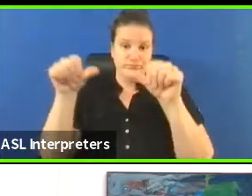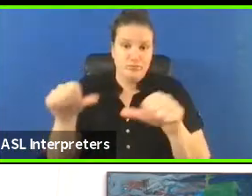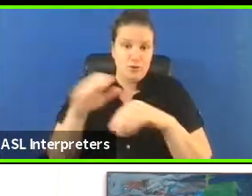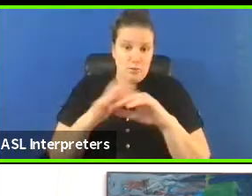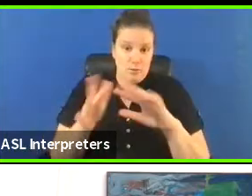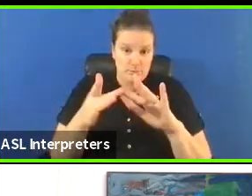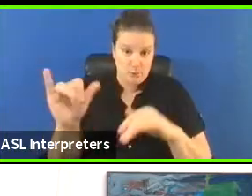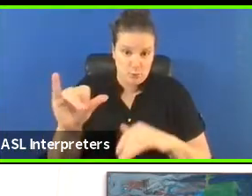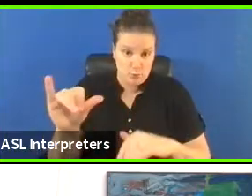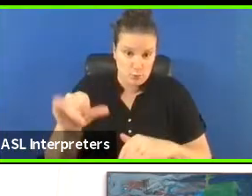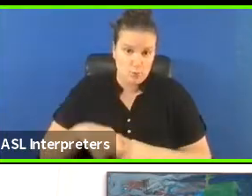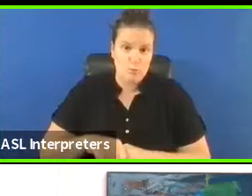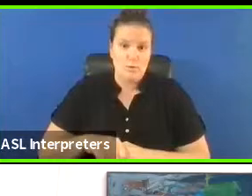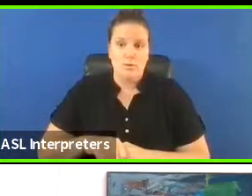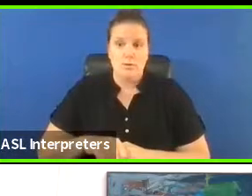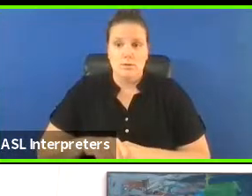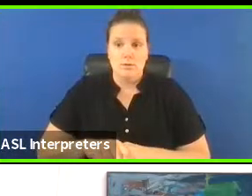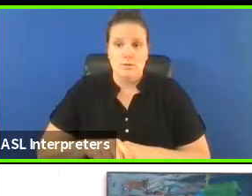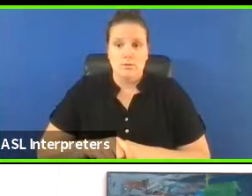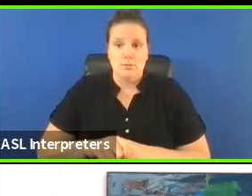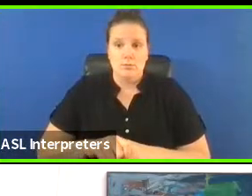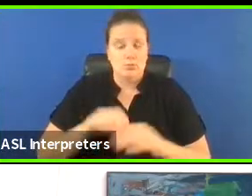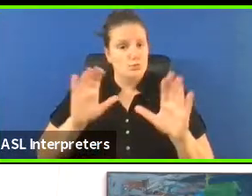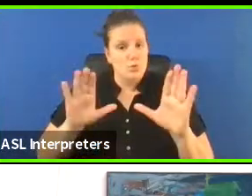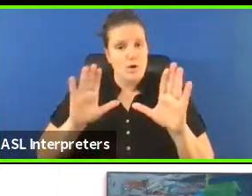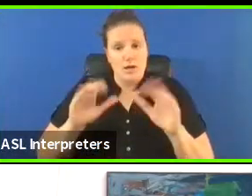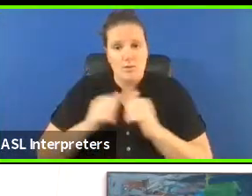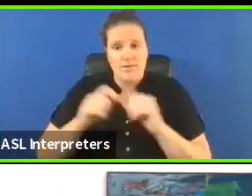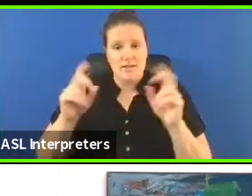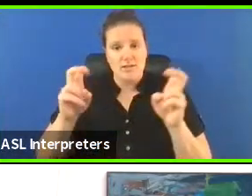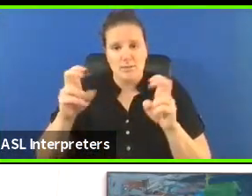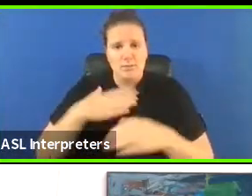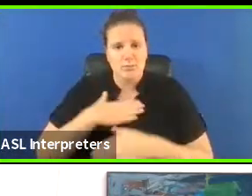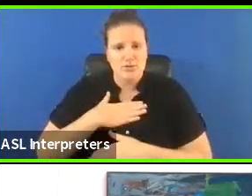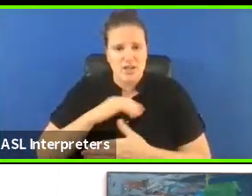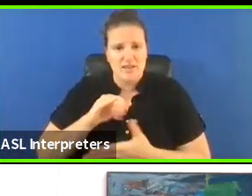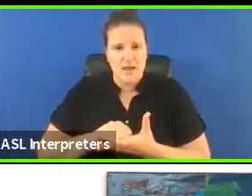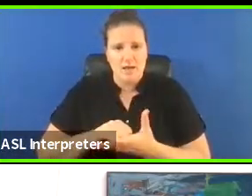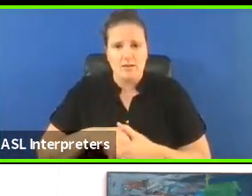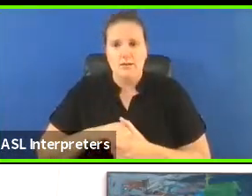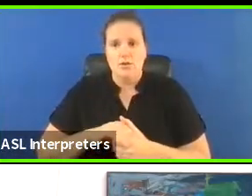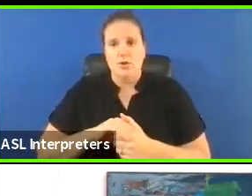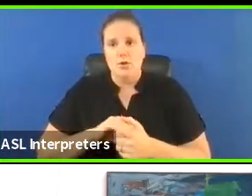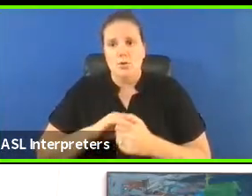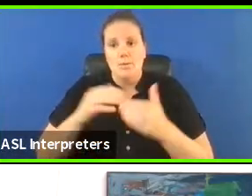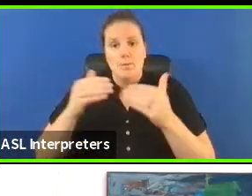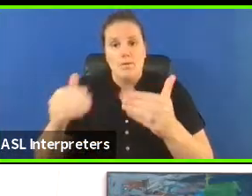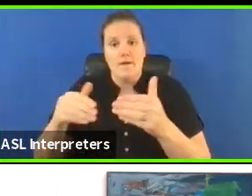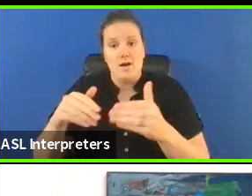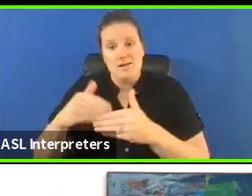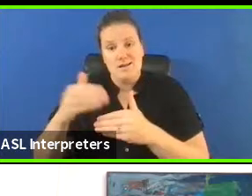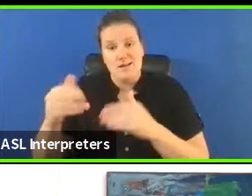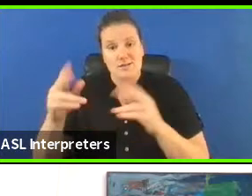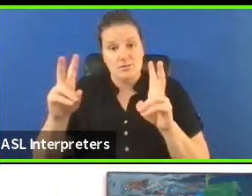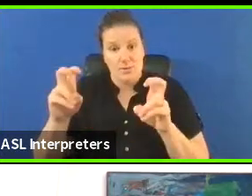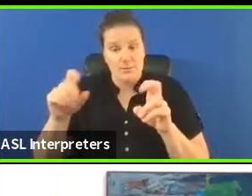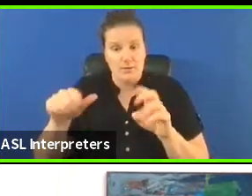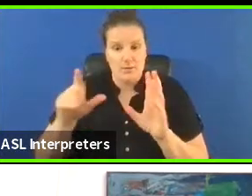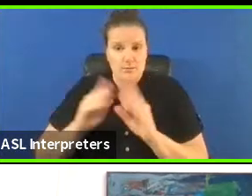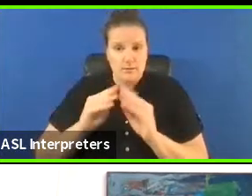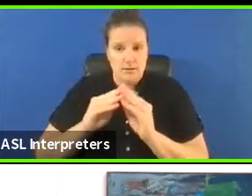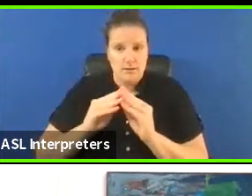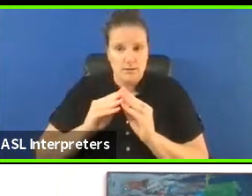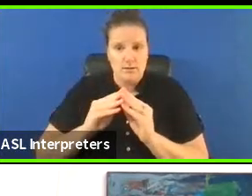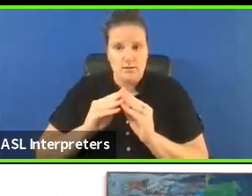So great on this topic and much appreciated. So we're moving on to the next topic for the meeting, which is